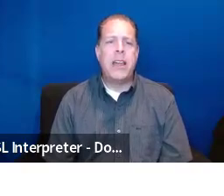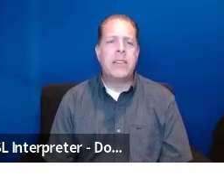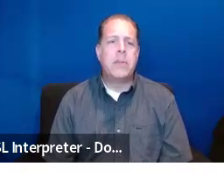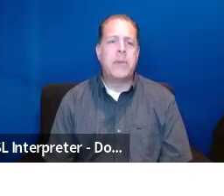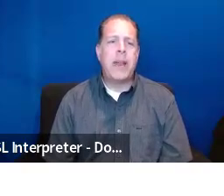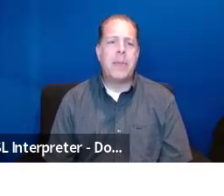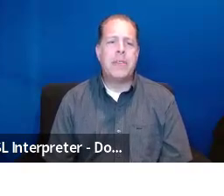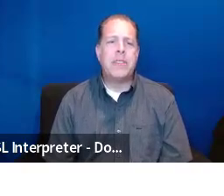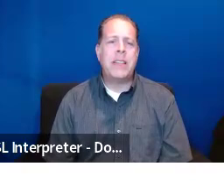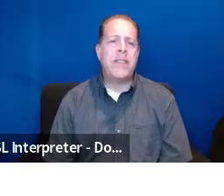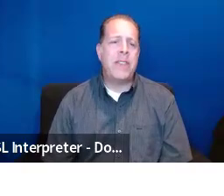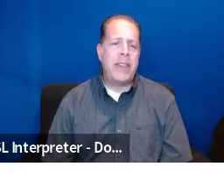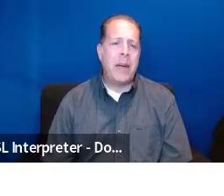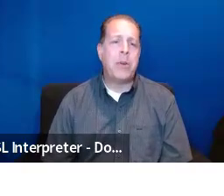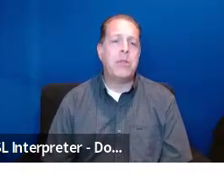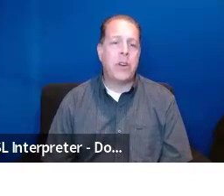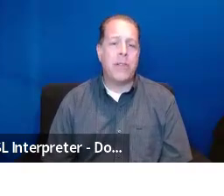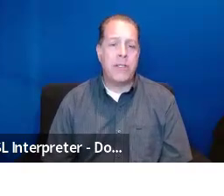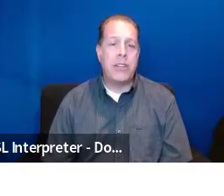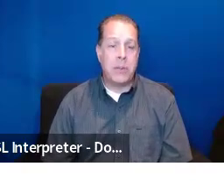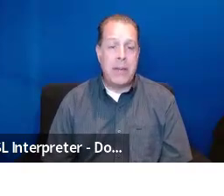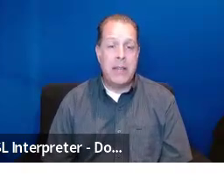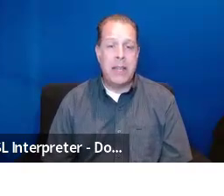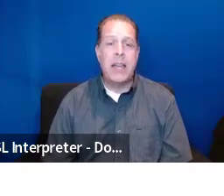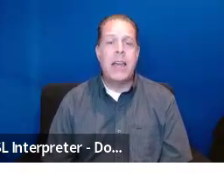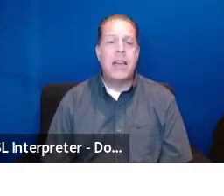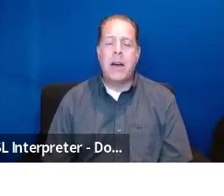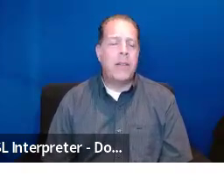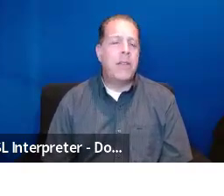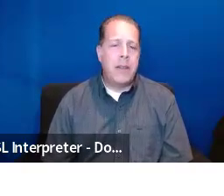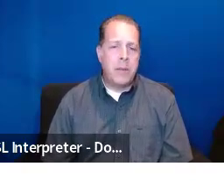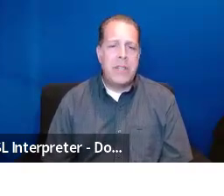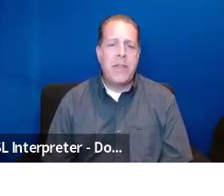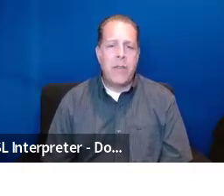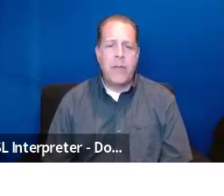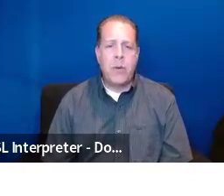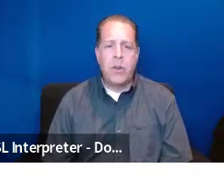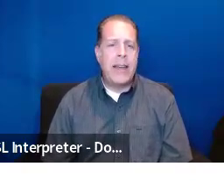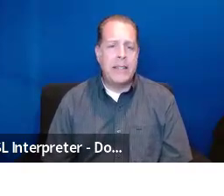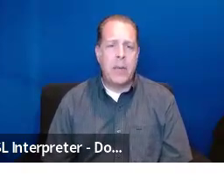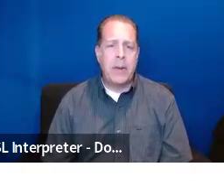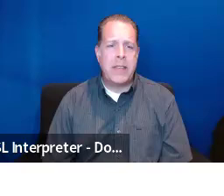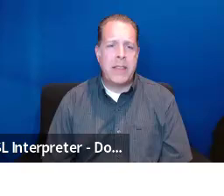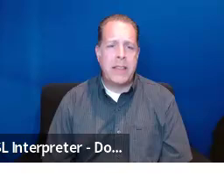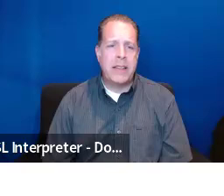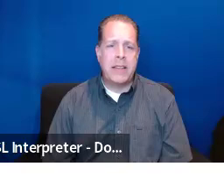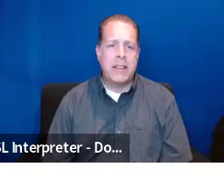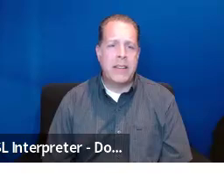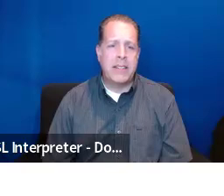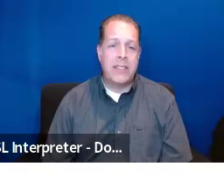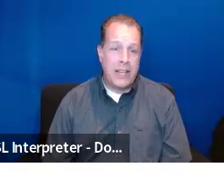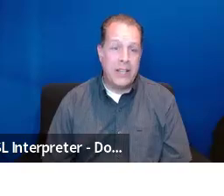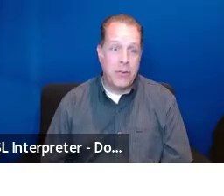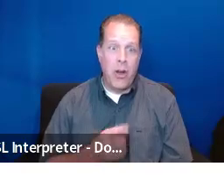patient." Sometimes what happens is if they can't produce a conversation immediately, the receiver of the phone call hangs up because they think that